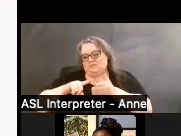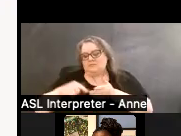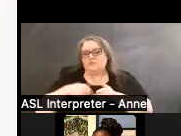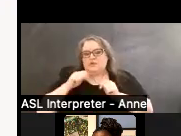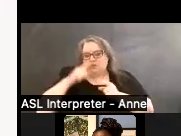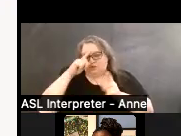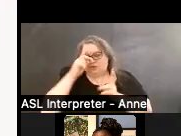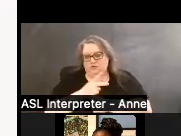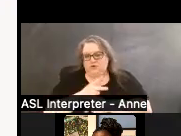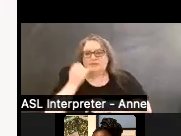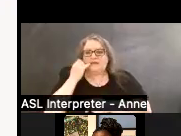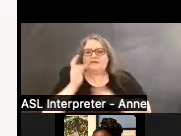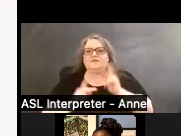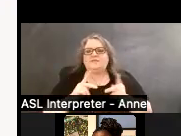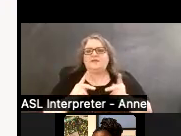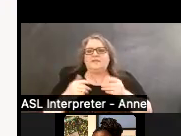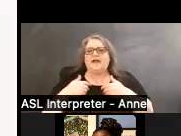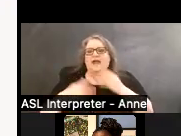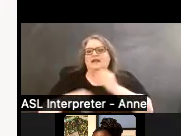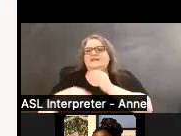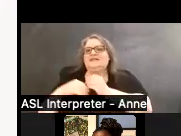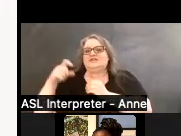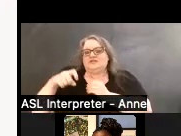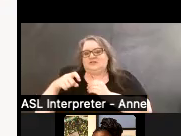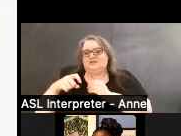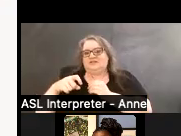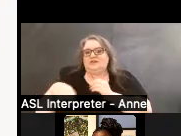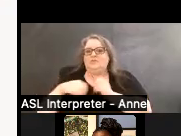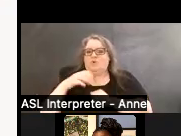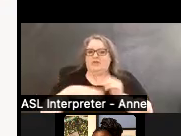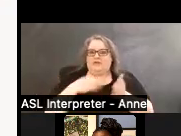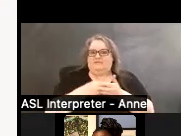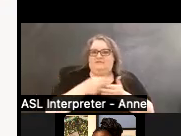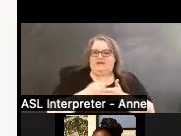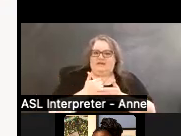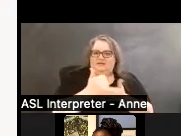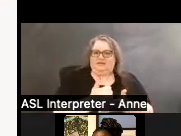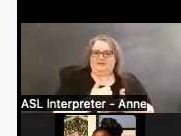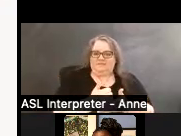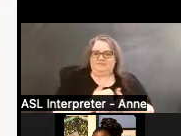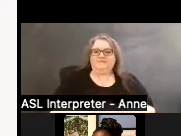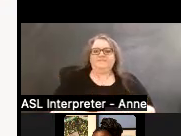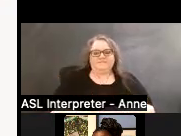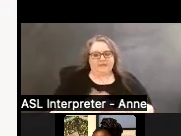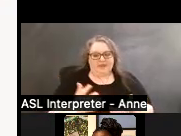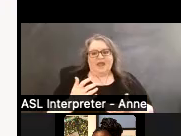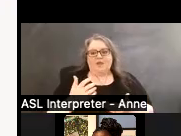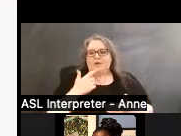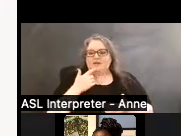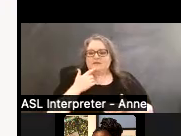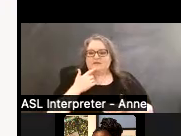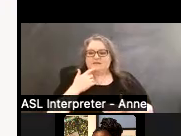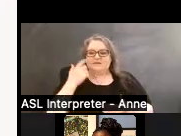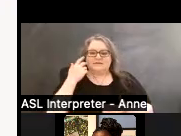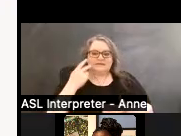determine if people had additional needs beyond just financial help. I did want to see, Funmi, if there was anything that